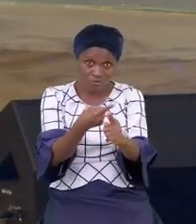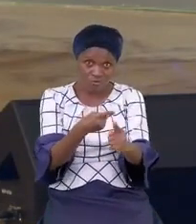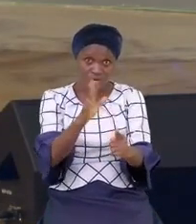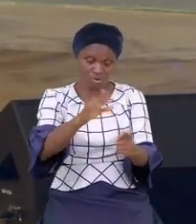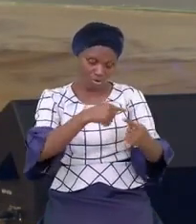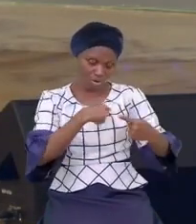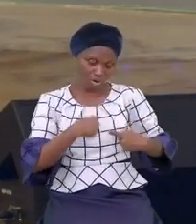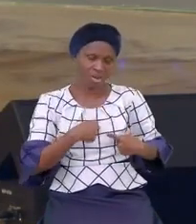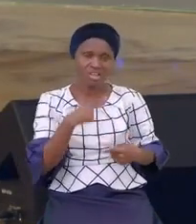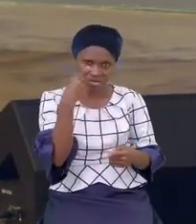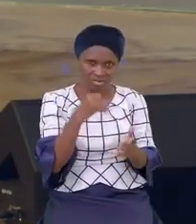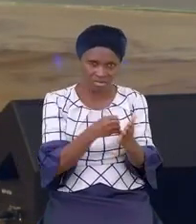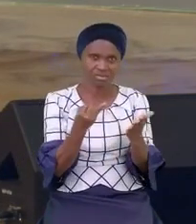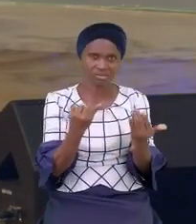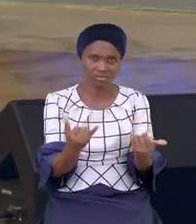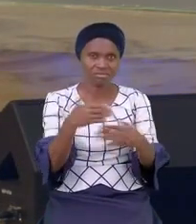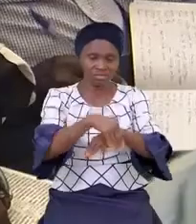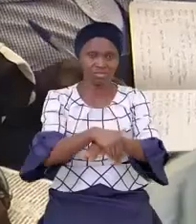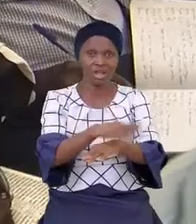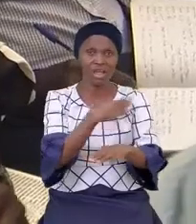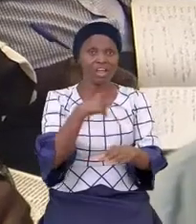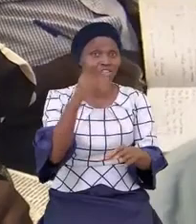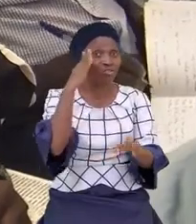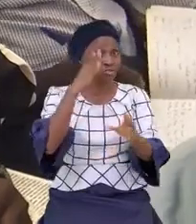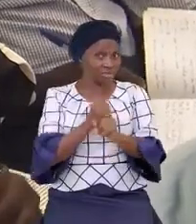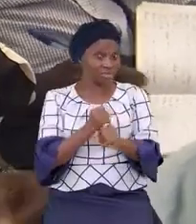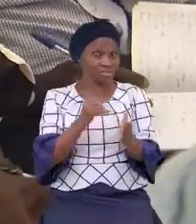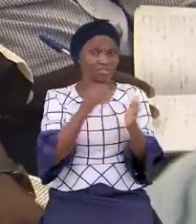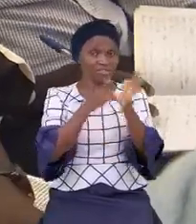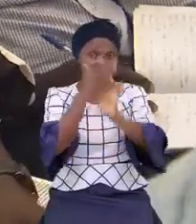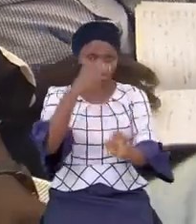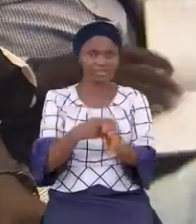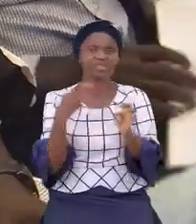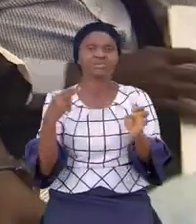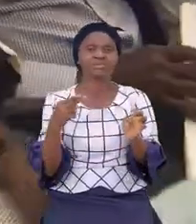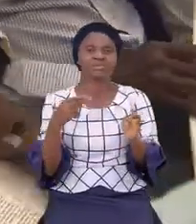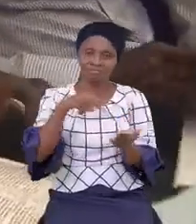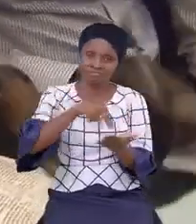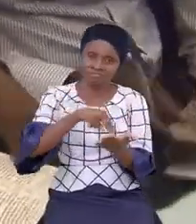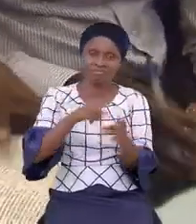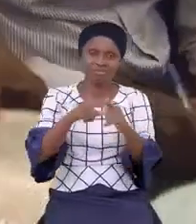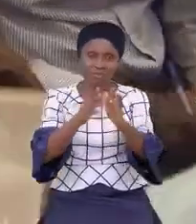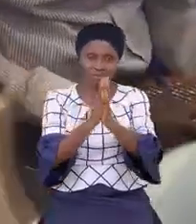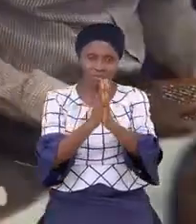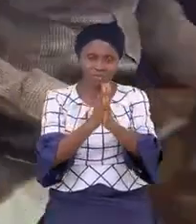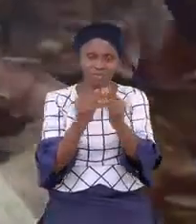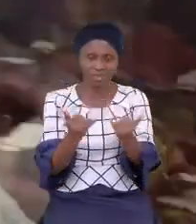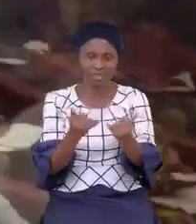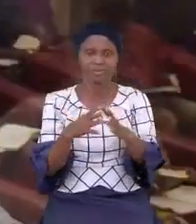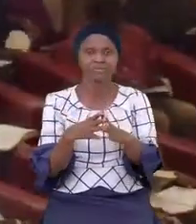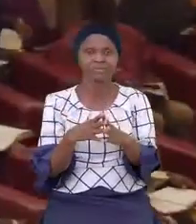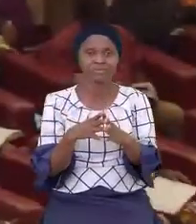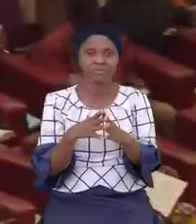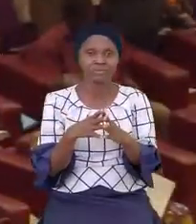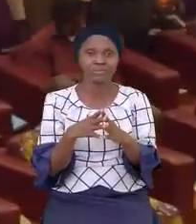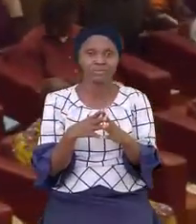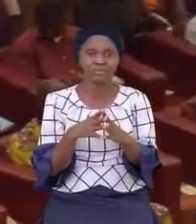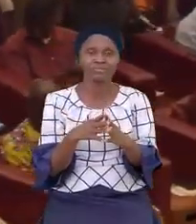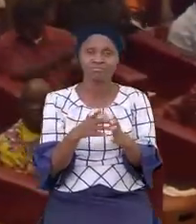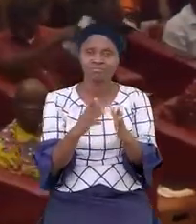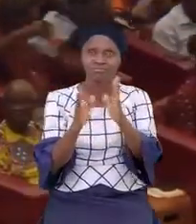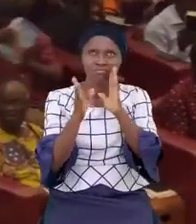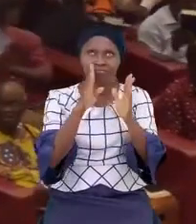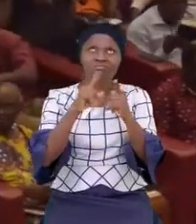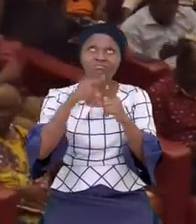it tonight, you have it tonight. Let's rise up and talk to the Lord in prayer. Tell the